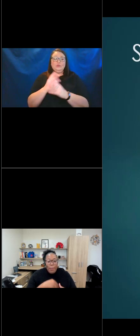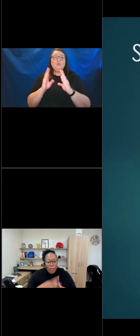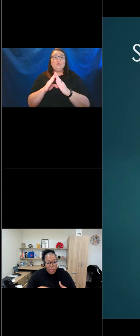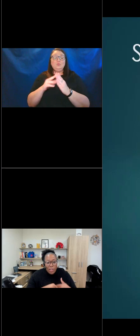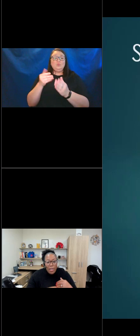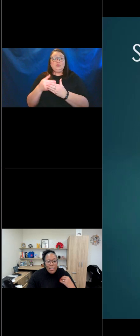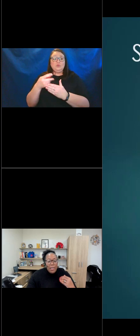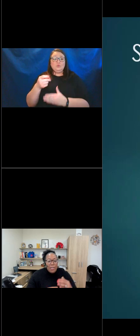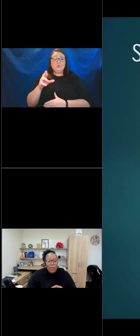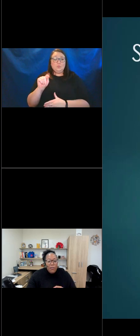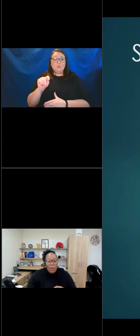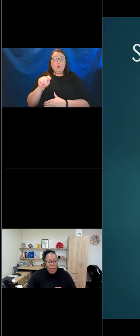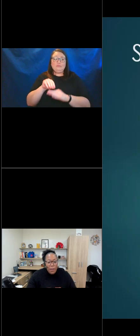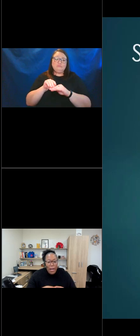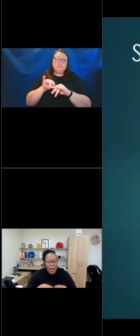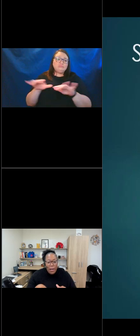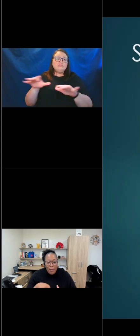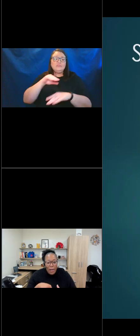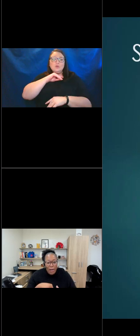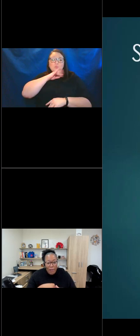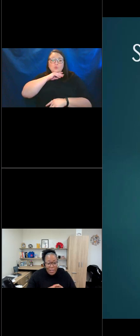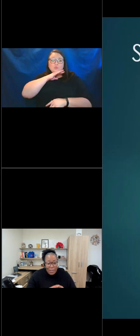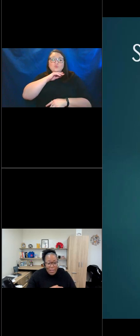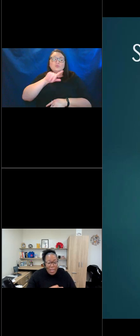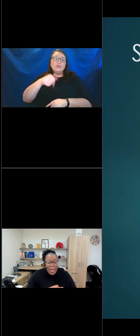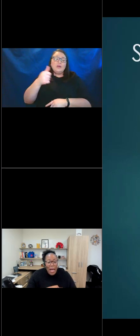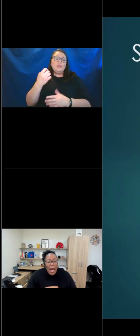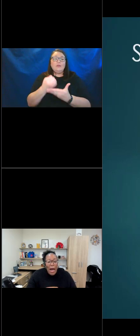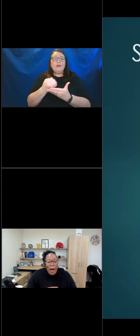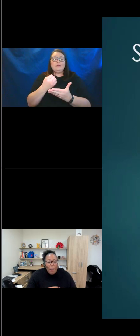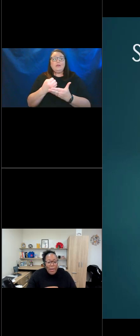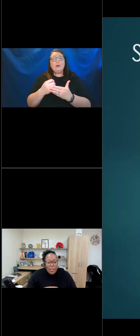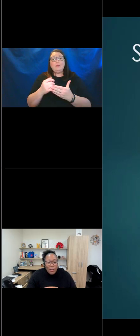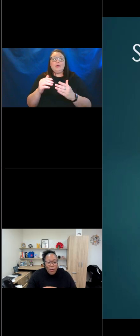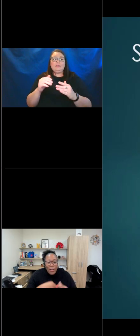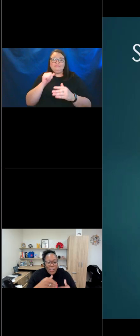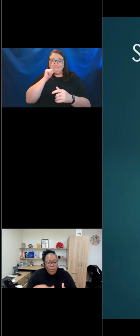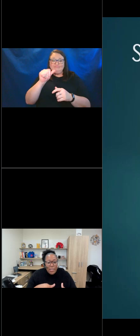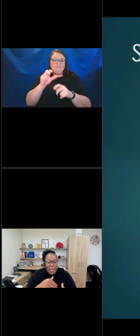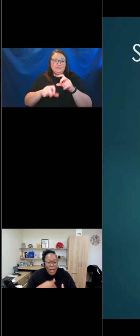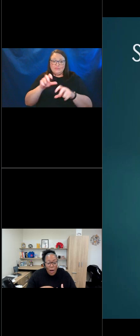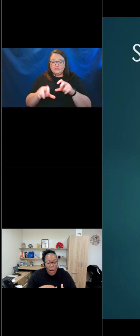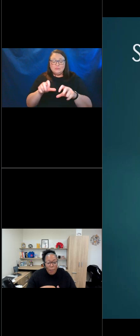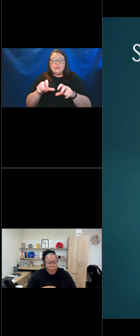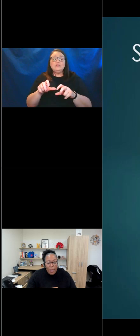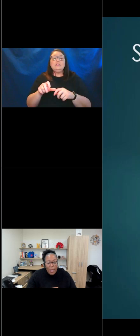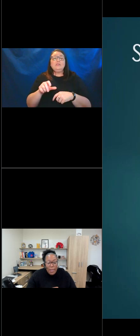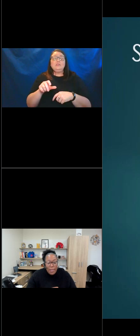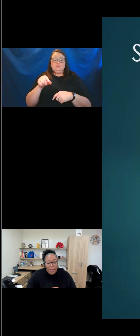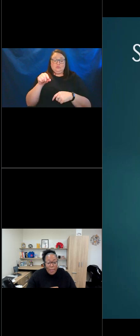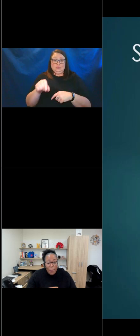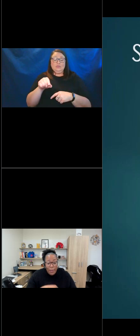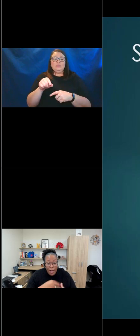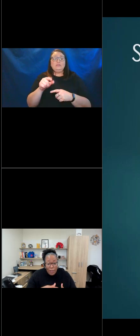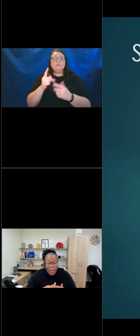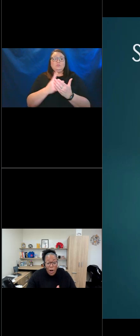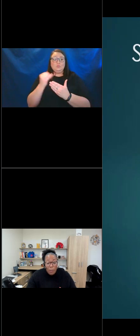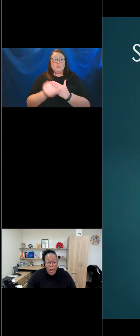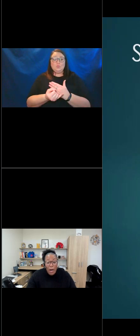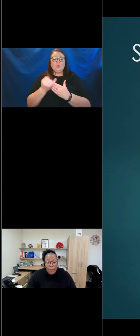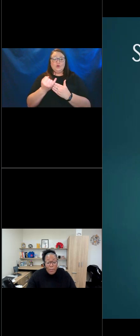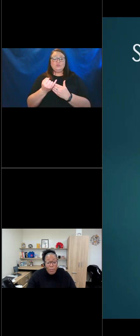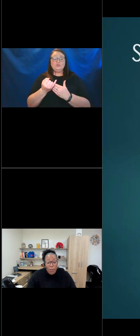by pollution and tend to suffer from other economic underinvestments. And so this project is there